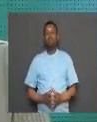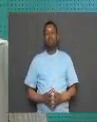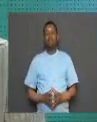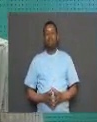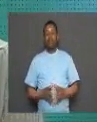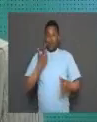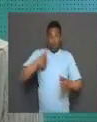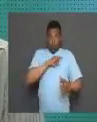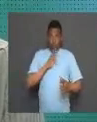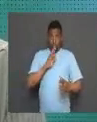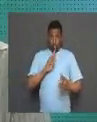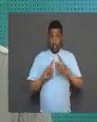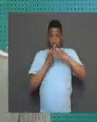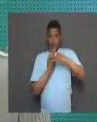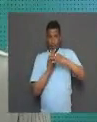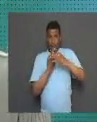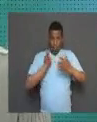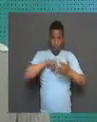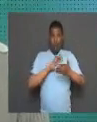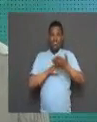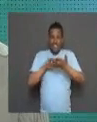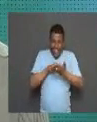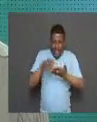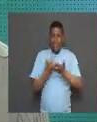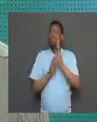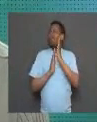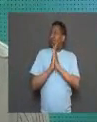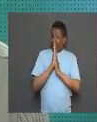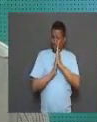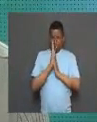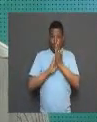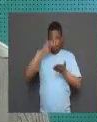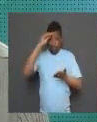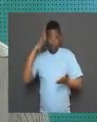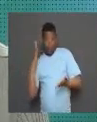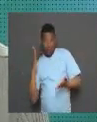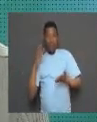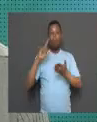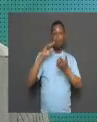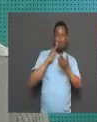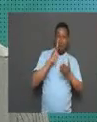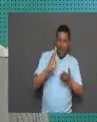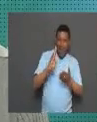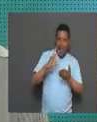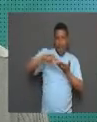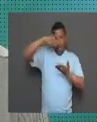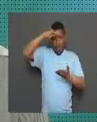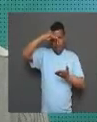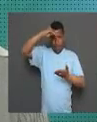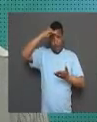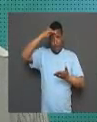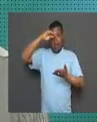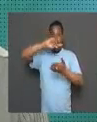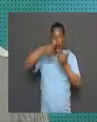We are going to begin our studies of this interesting subject by learning about map